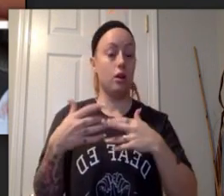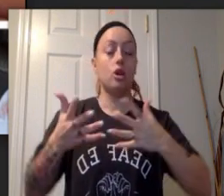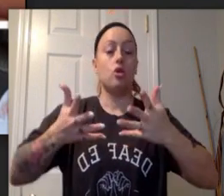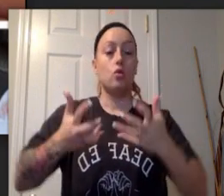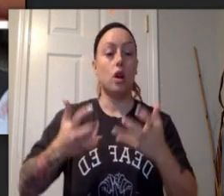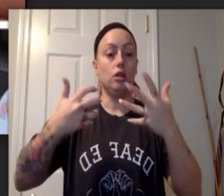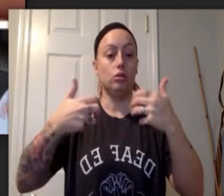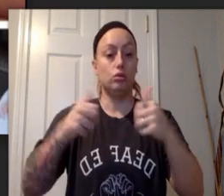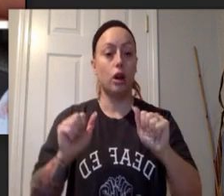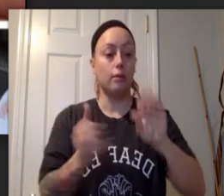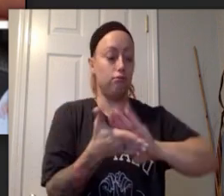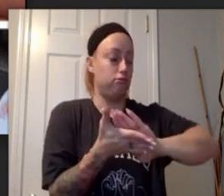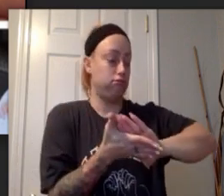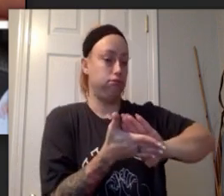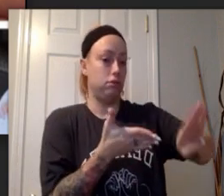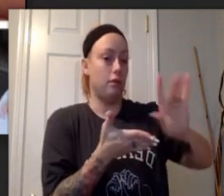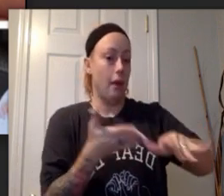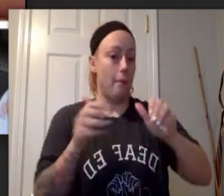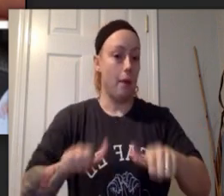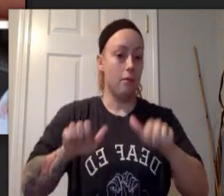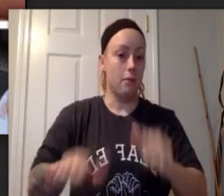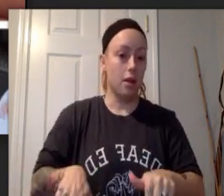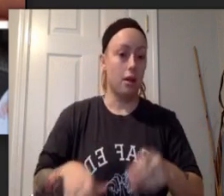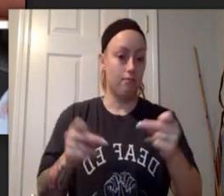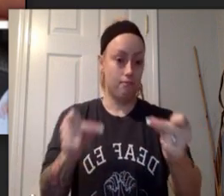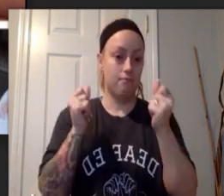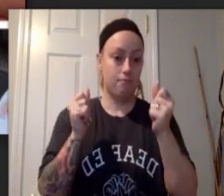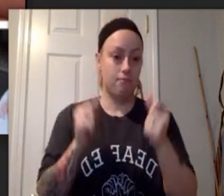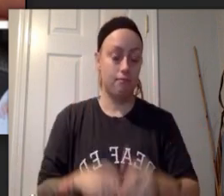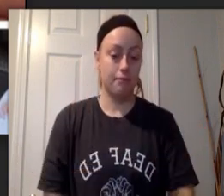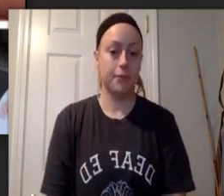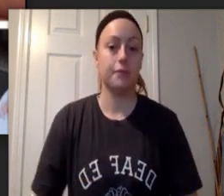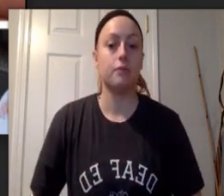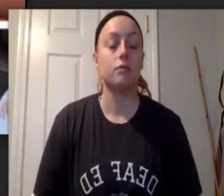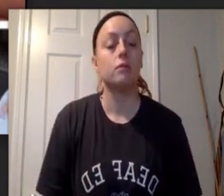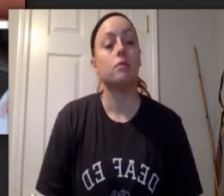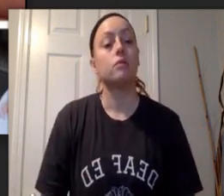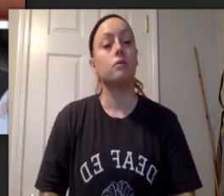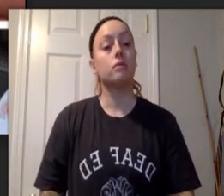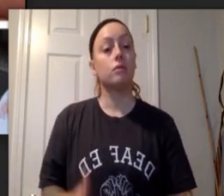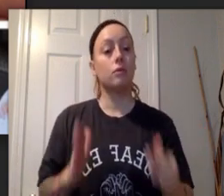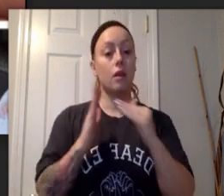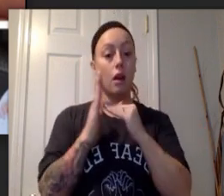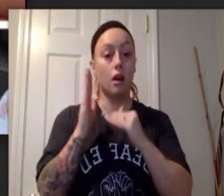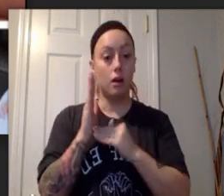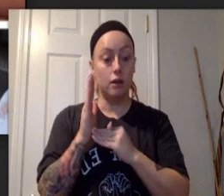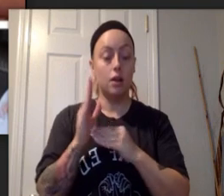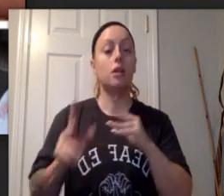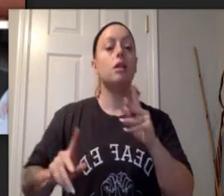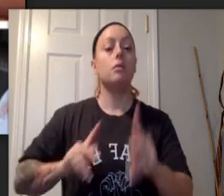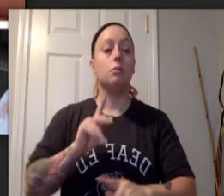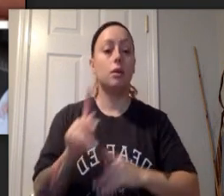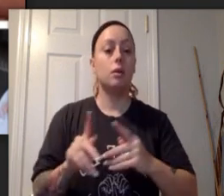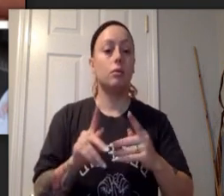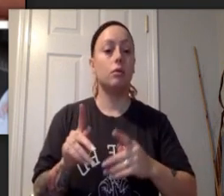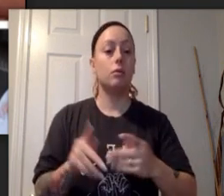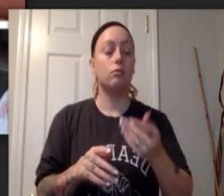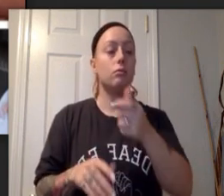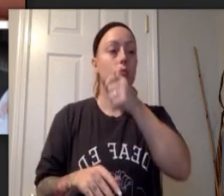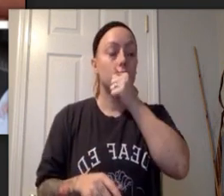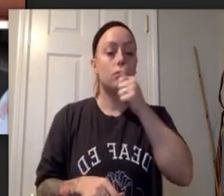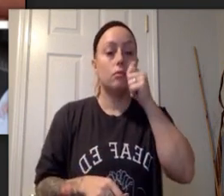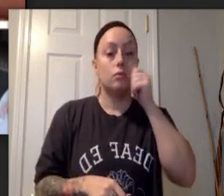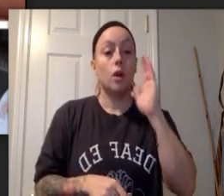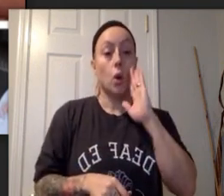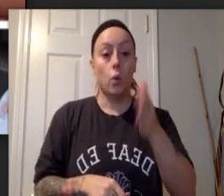to eliminate that possibility immediately. So, people often will get naloxone if they are just having a seizure, and that's